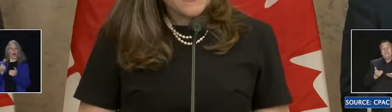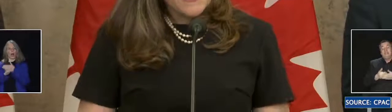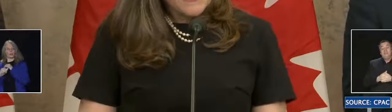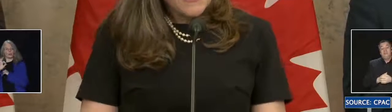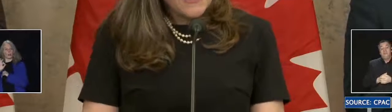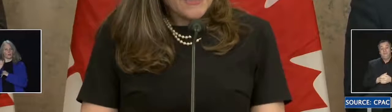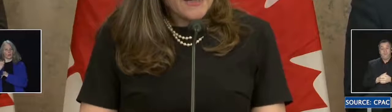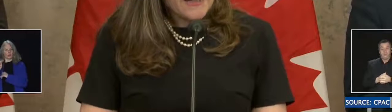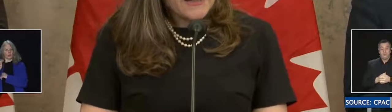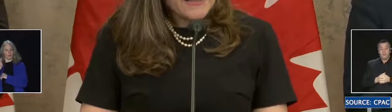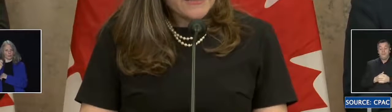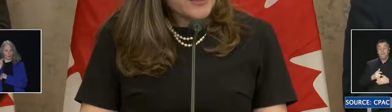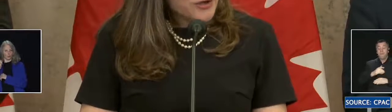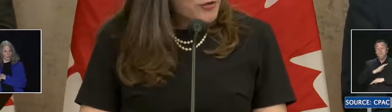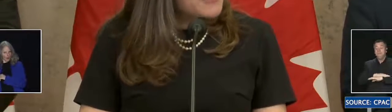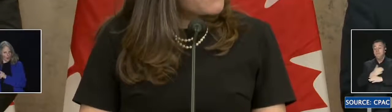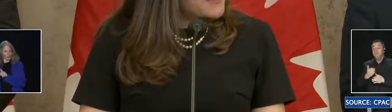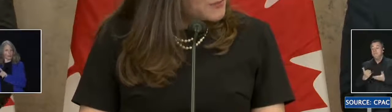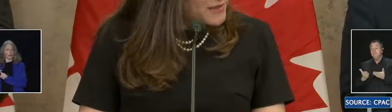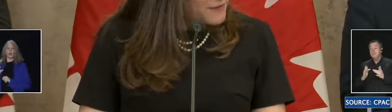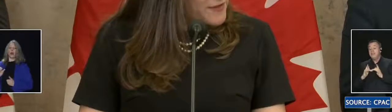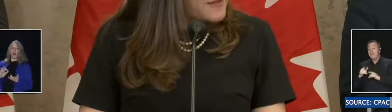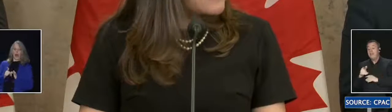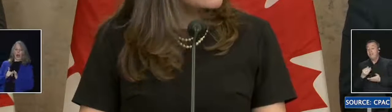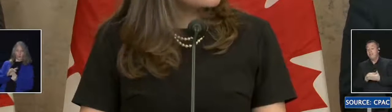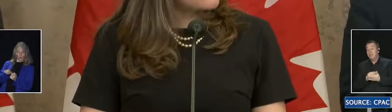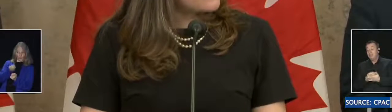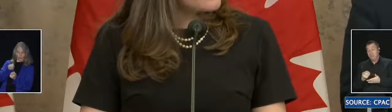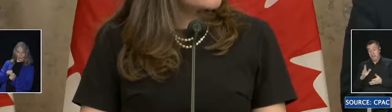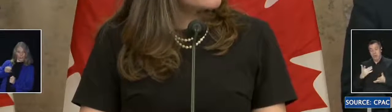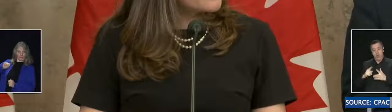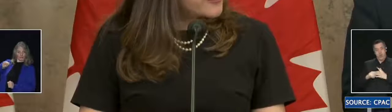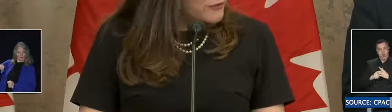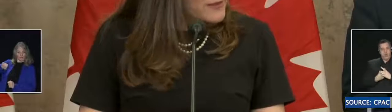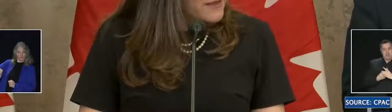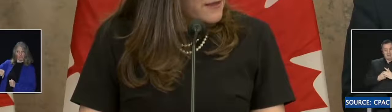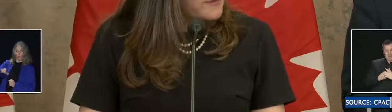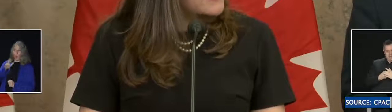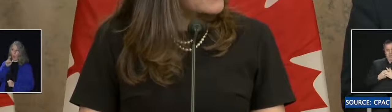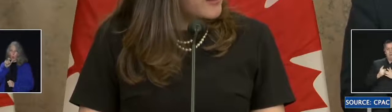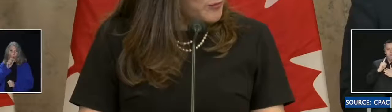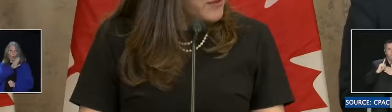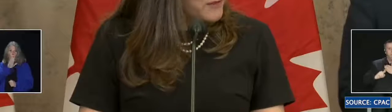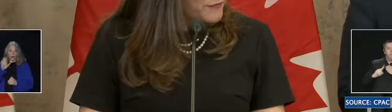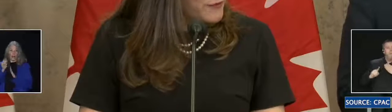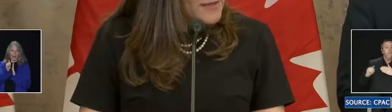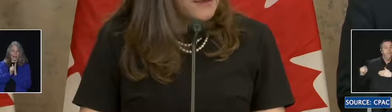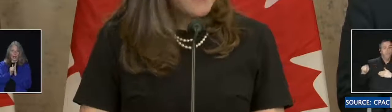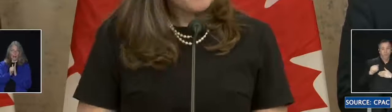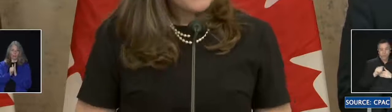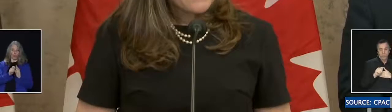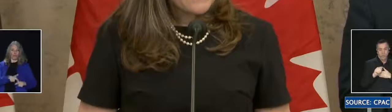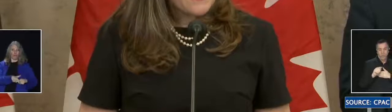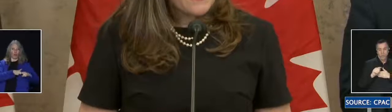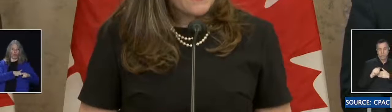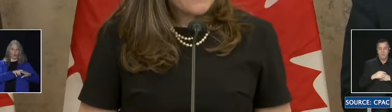FinTrack. In terms of the specifics on whose accounts are being